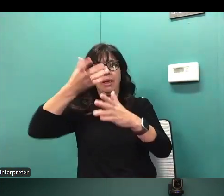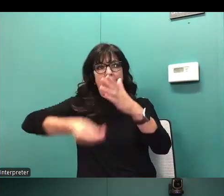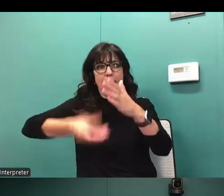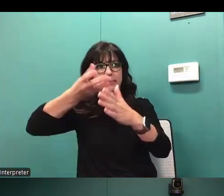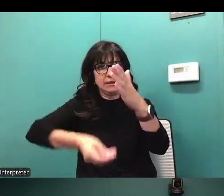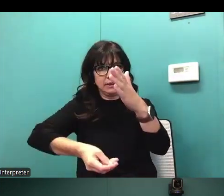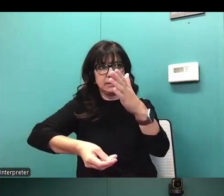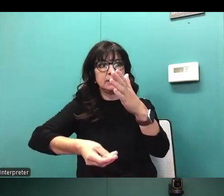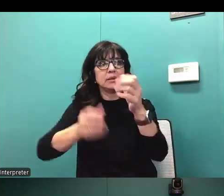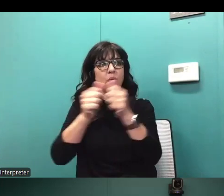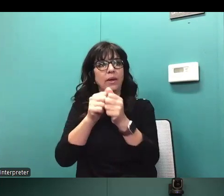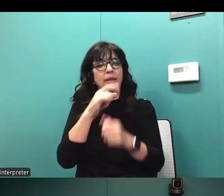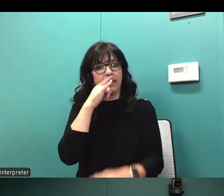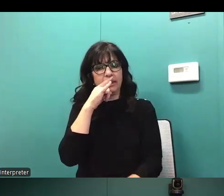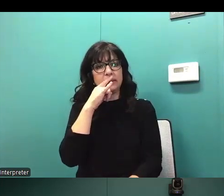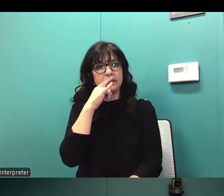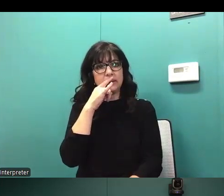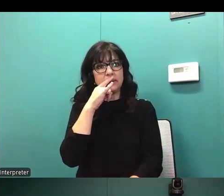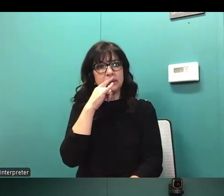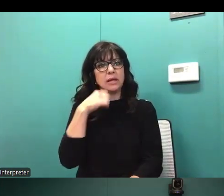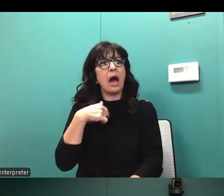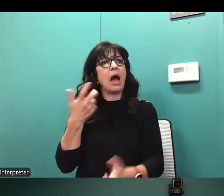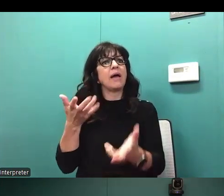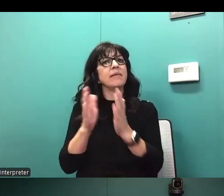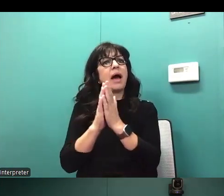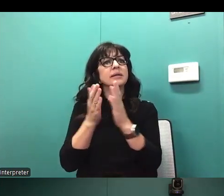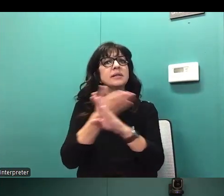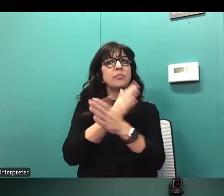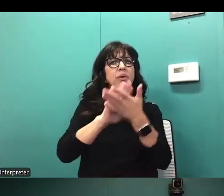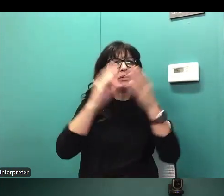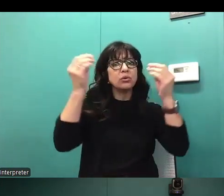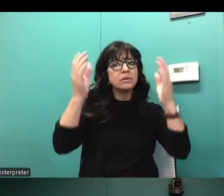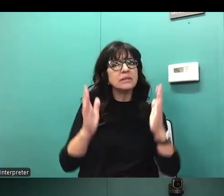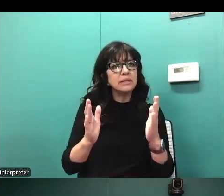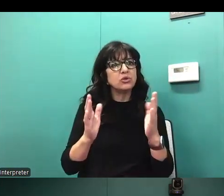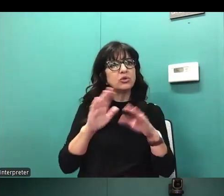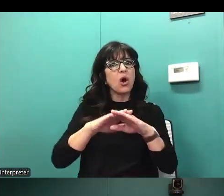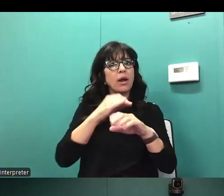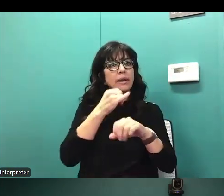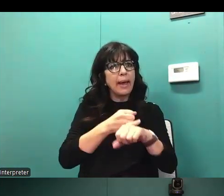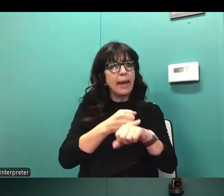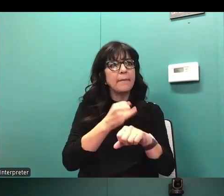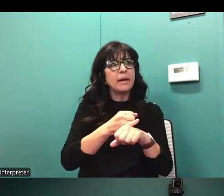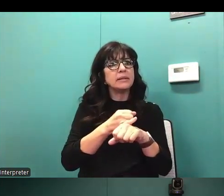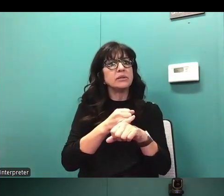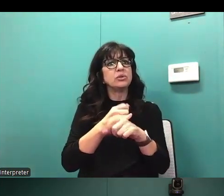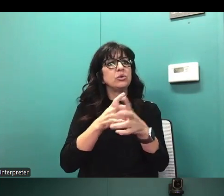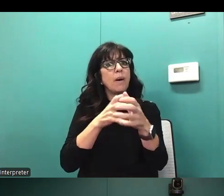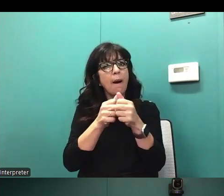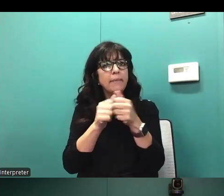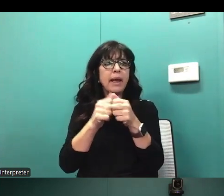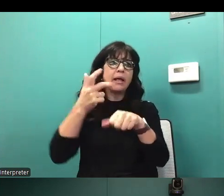kids. And I know I've asked the preschool teachers on the campuses to just, you know, update this like 3